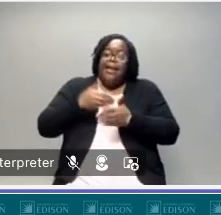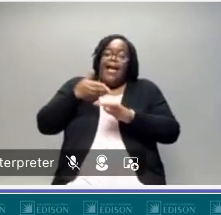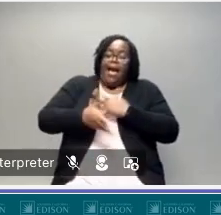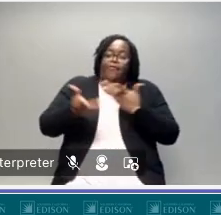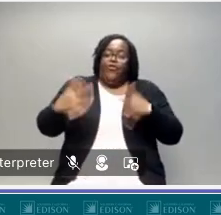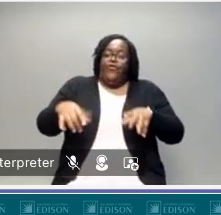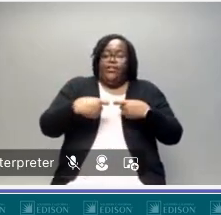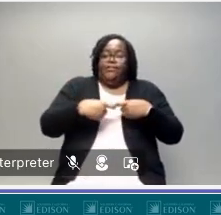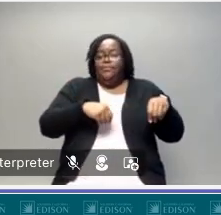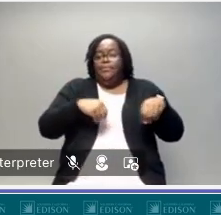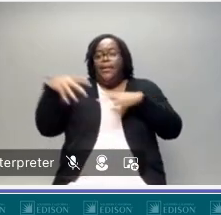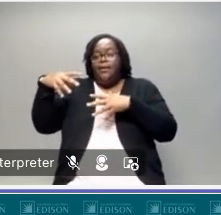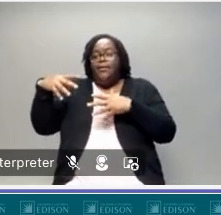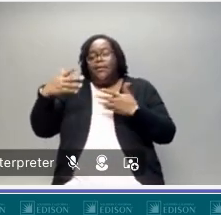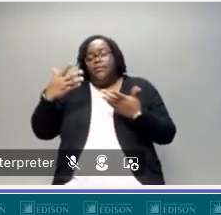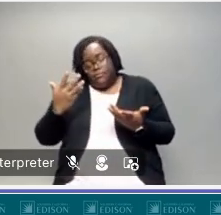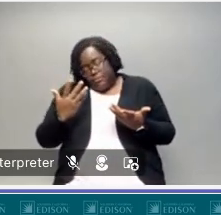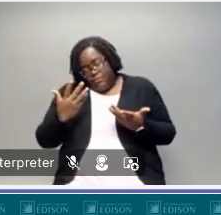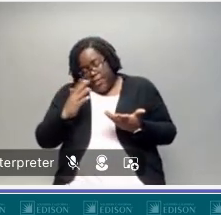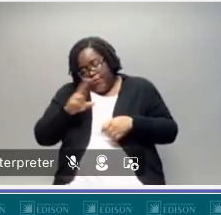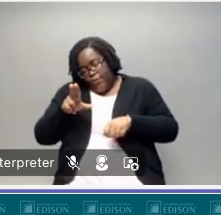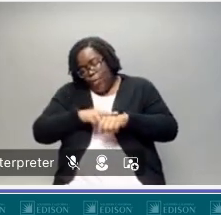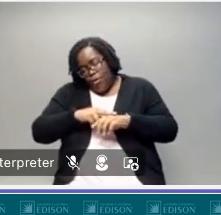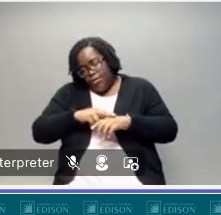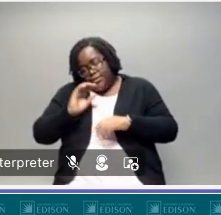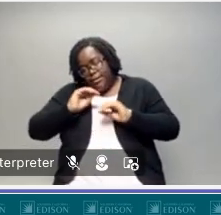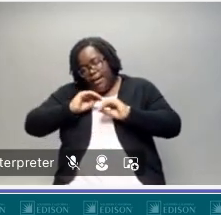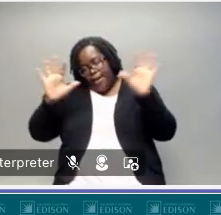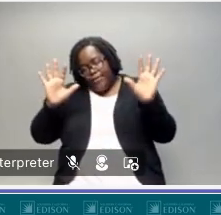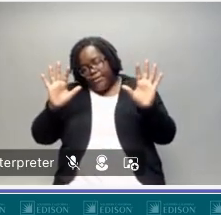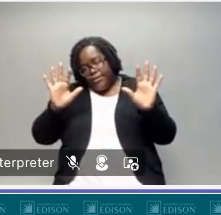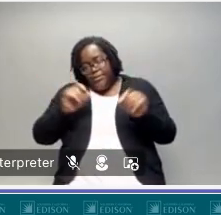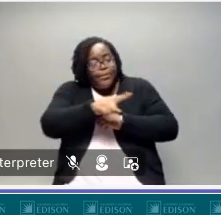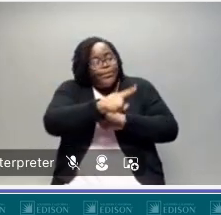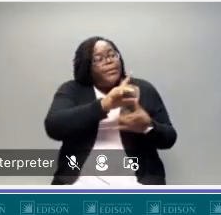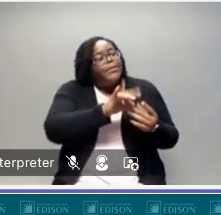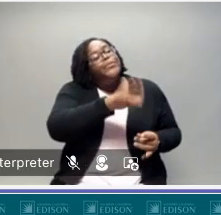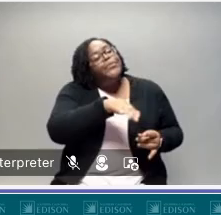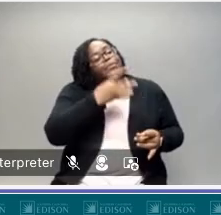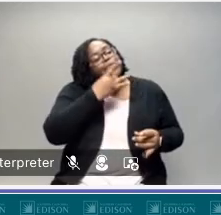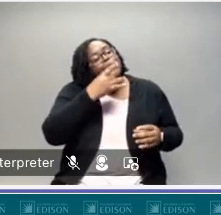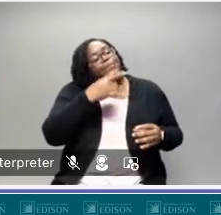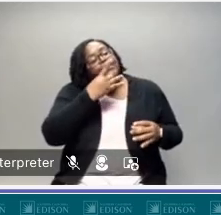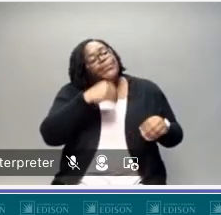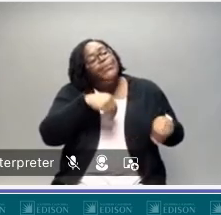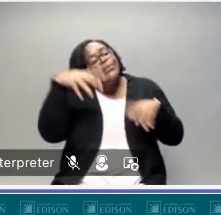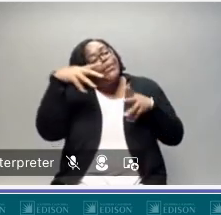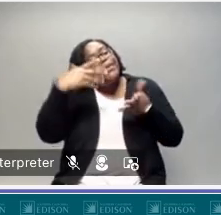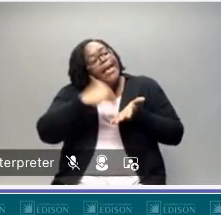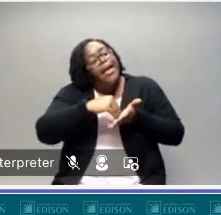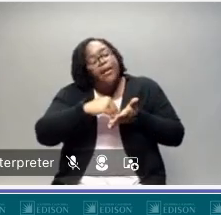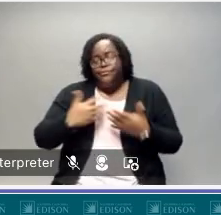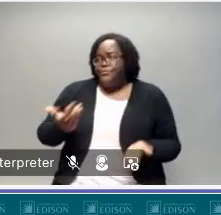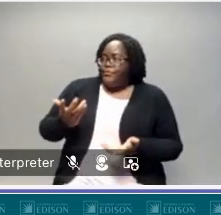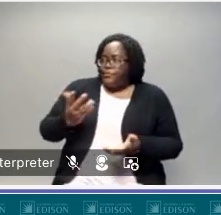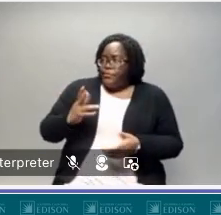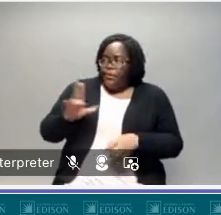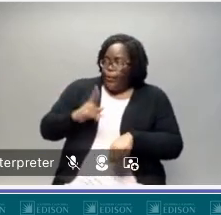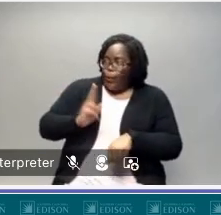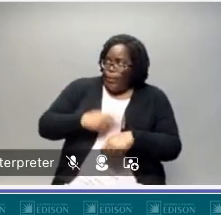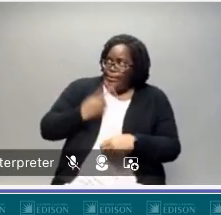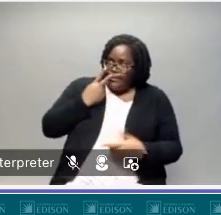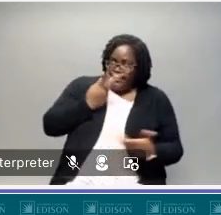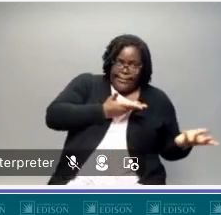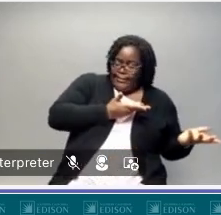seem self-evident when your lights are on, and we send you a notice saying your lights are on, if you are not in the residence,